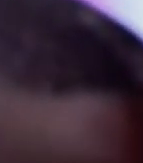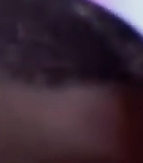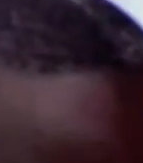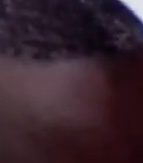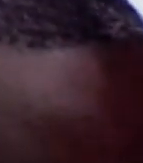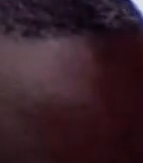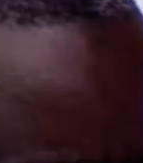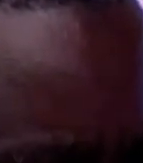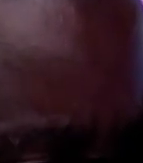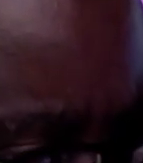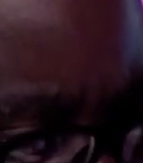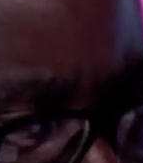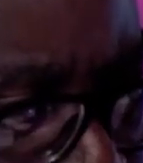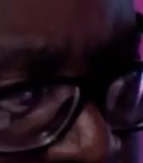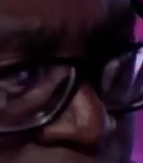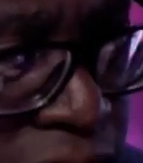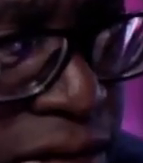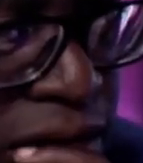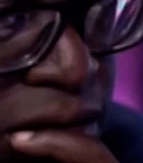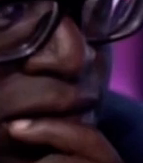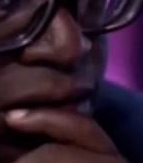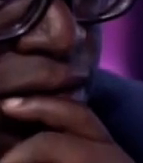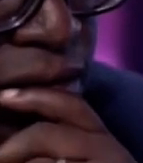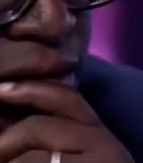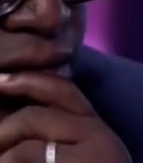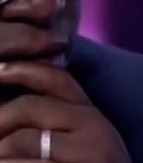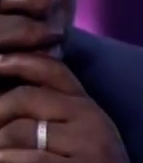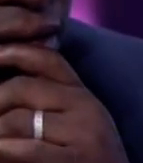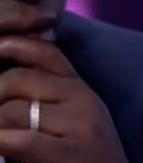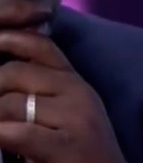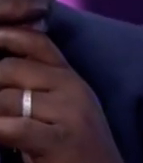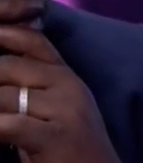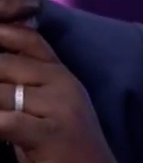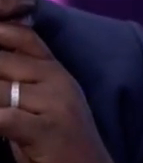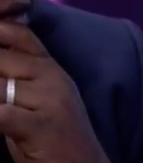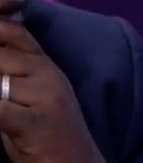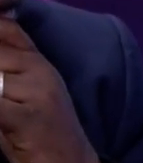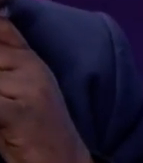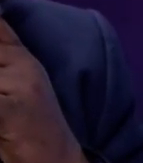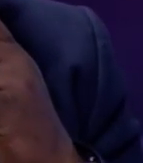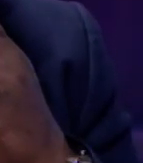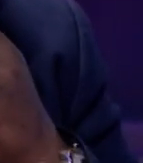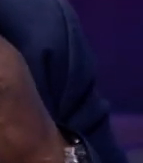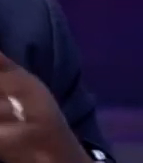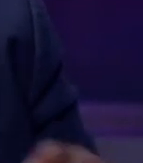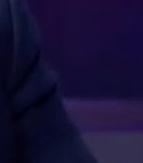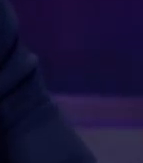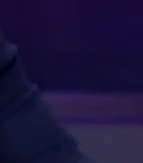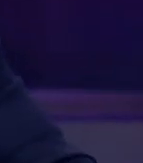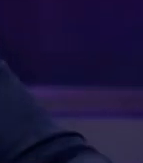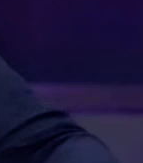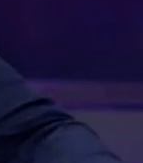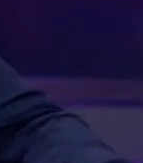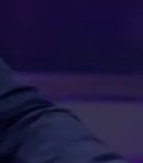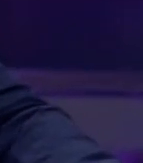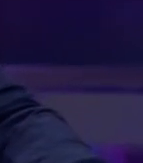to stimulate economic activity. It's not going there. So when we're talking about dealing with the debt situation, we're talking about it within that scope and